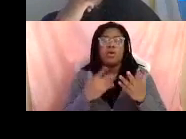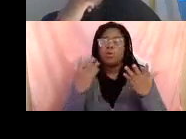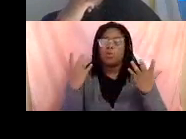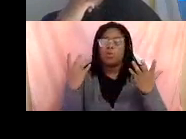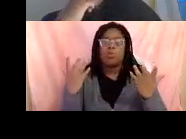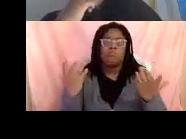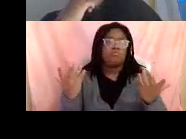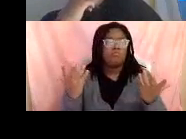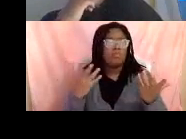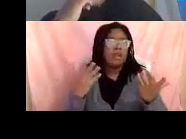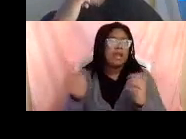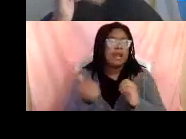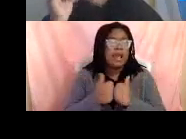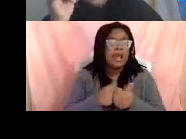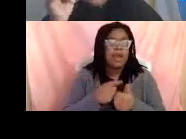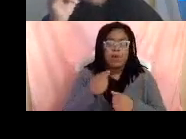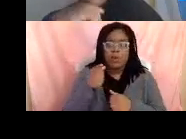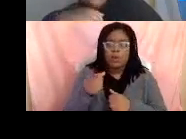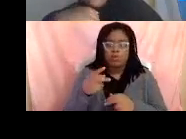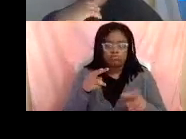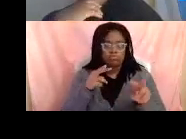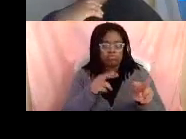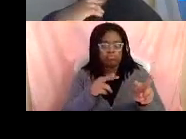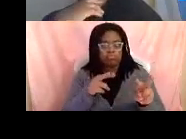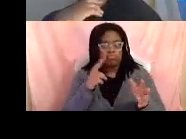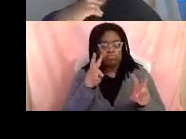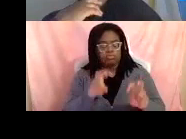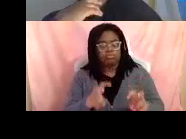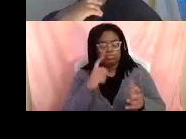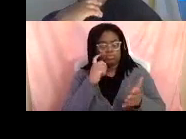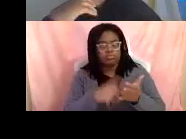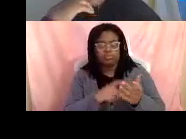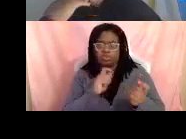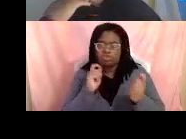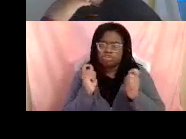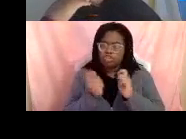how is the way you're looking changing? You're